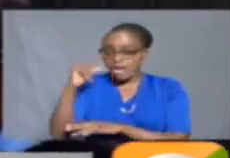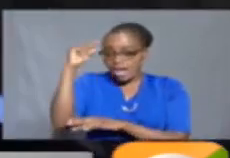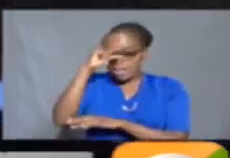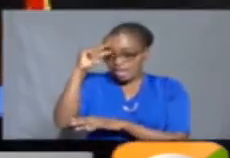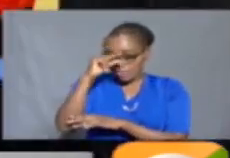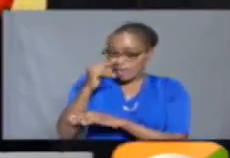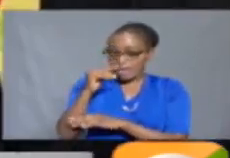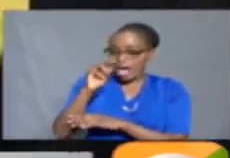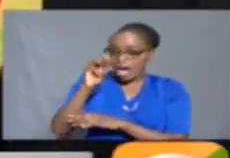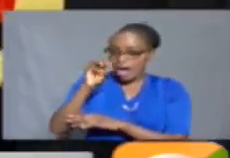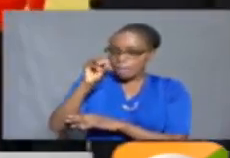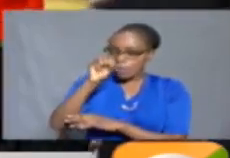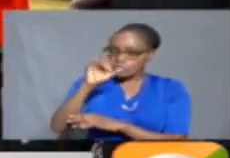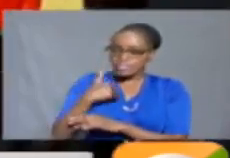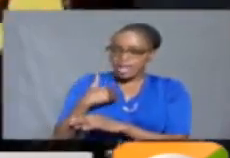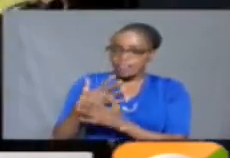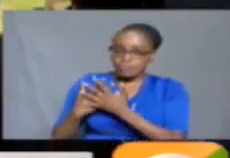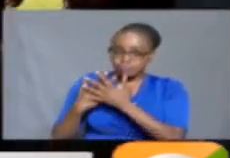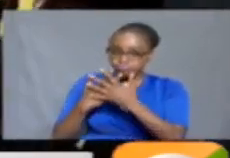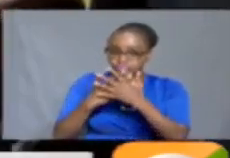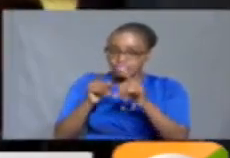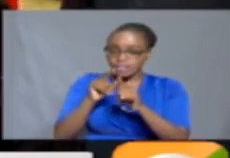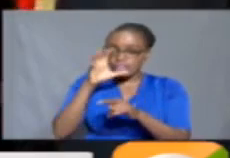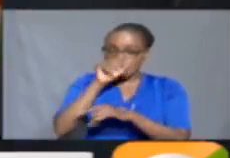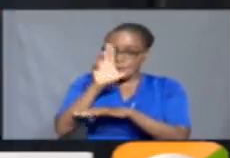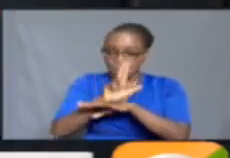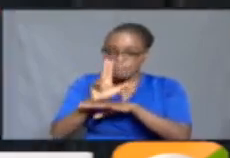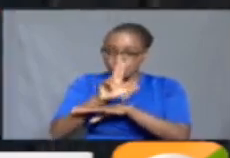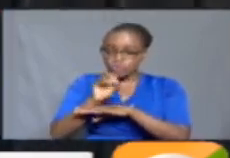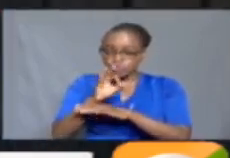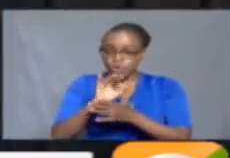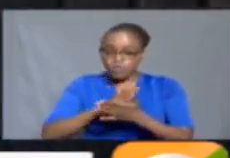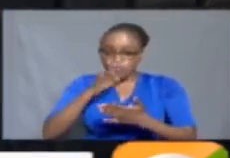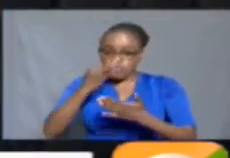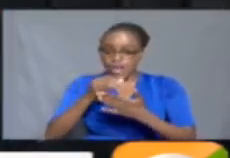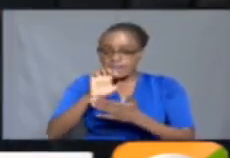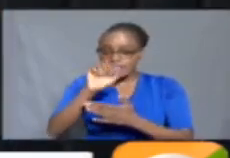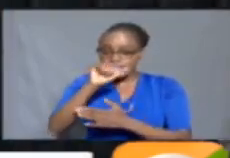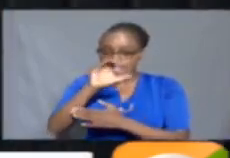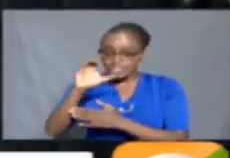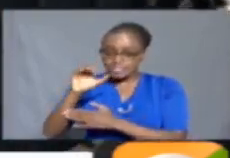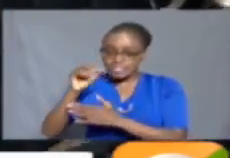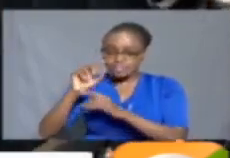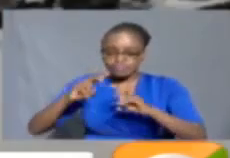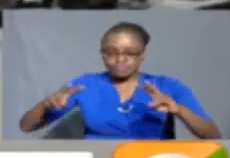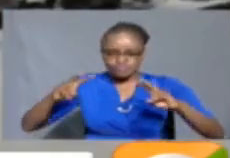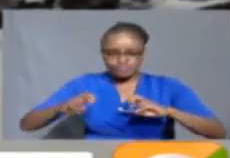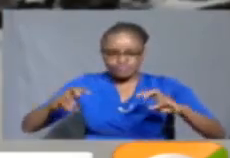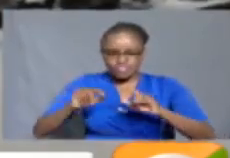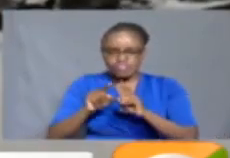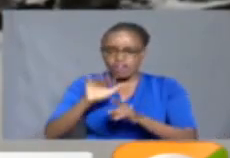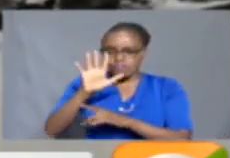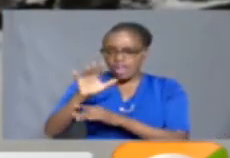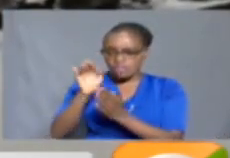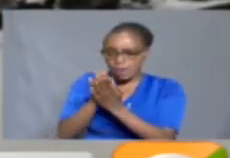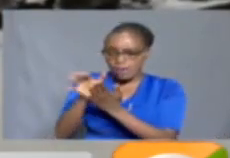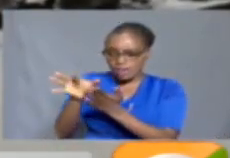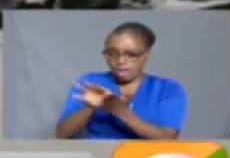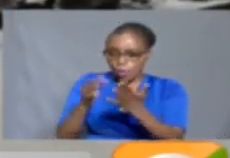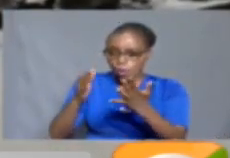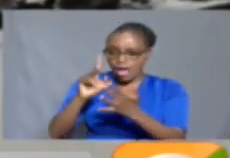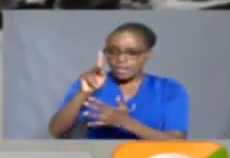Moses Lenolkulal could face charges of misappropriation of funds that EACC has been investigating through his 5 bank accounts at the